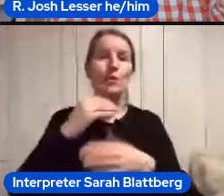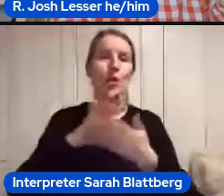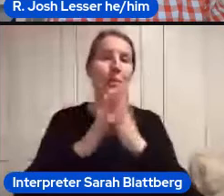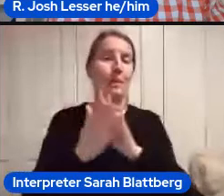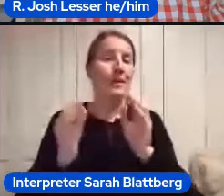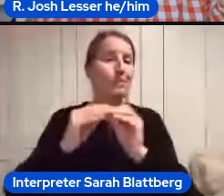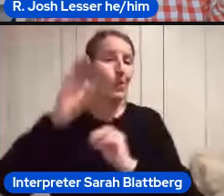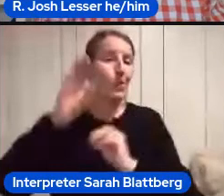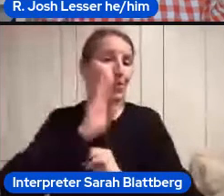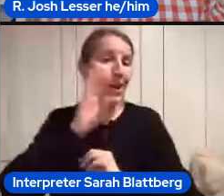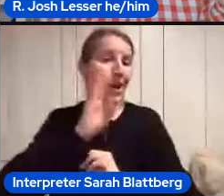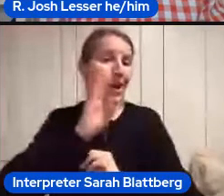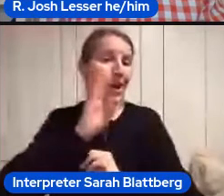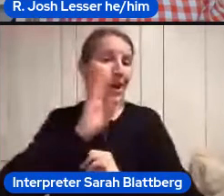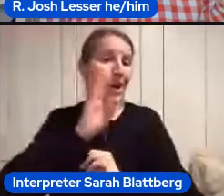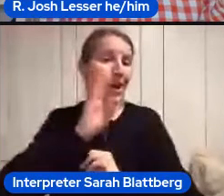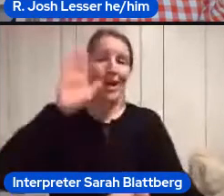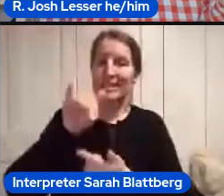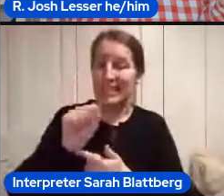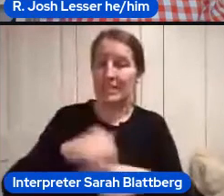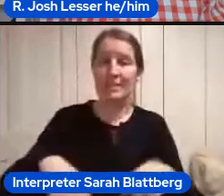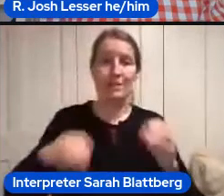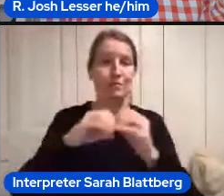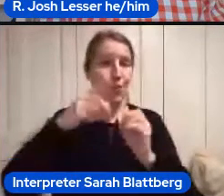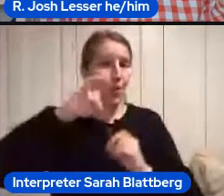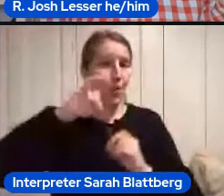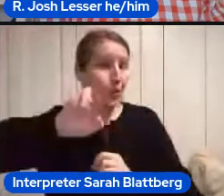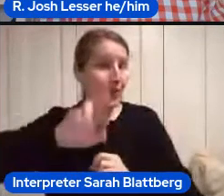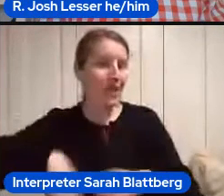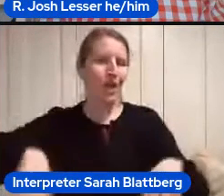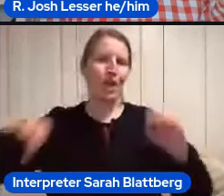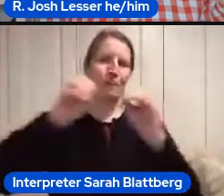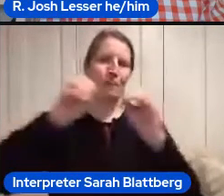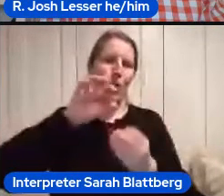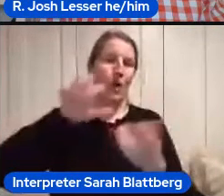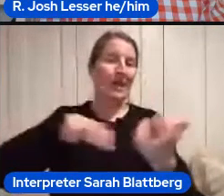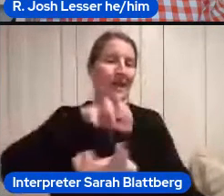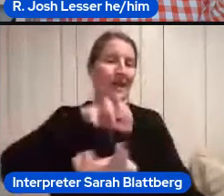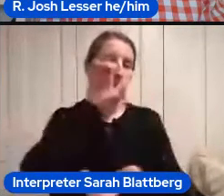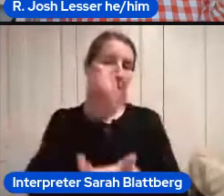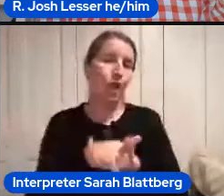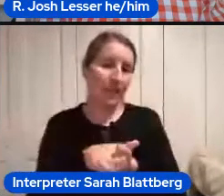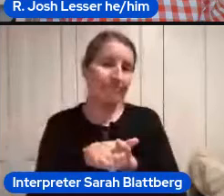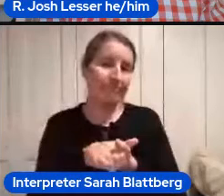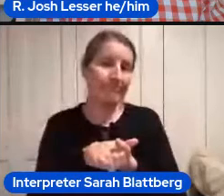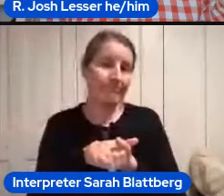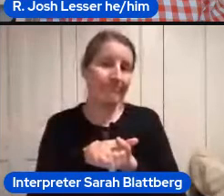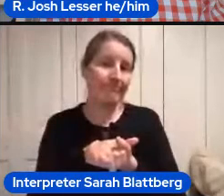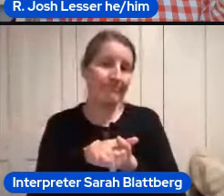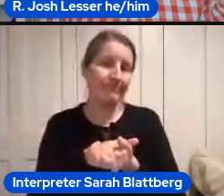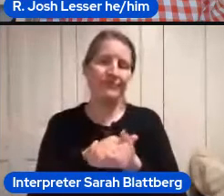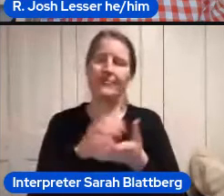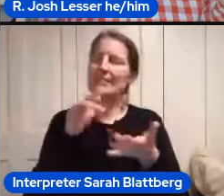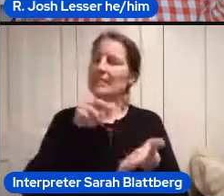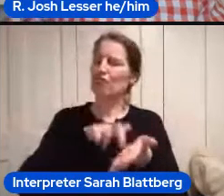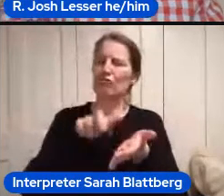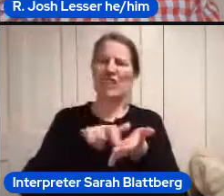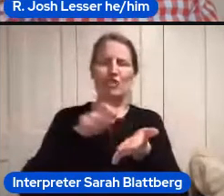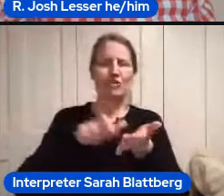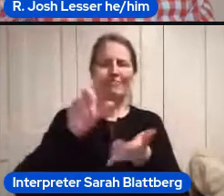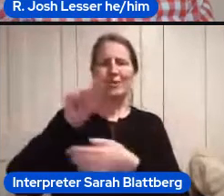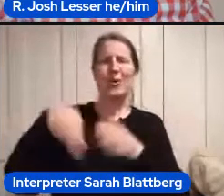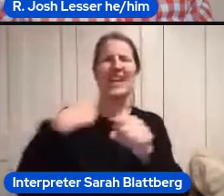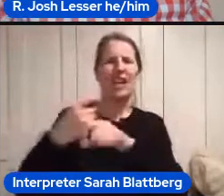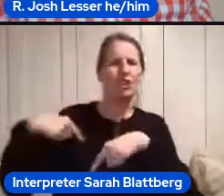browner, less cis, queer, and more intermarried. There have been a variety of studies over the last 20